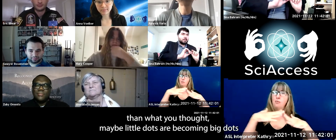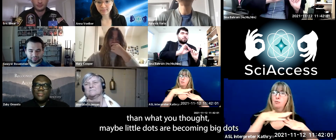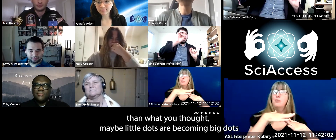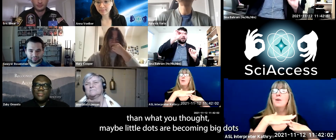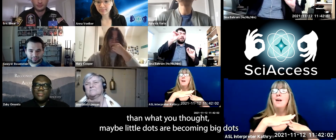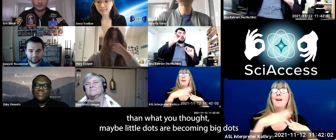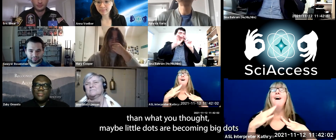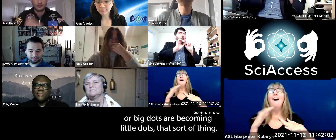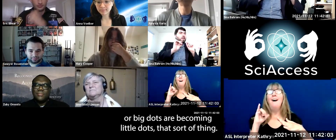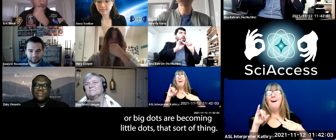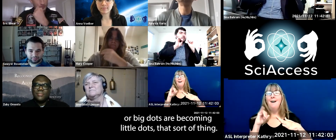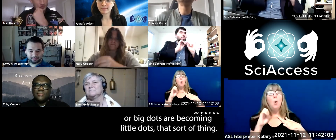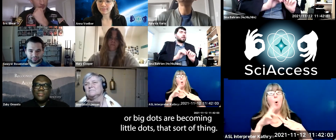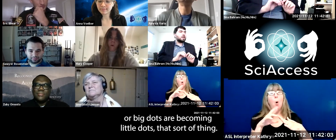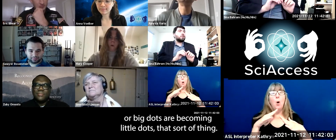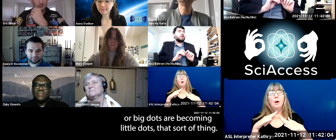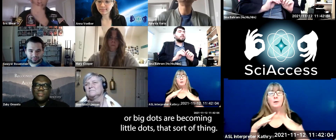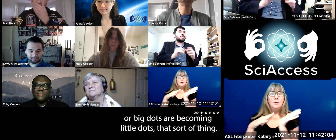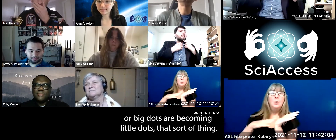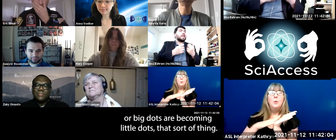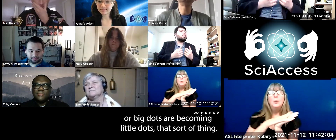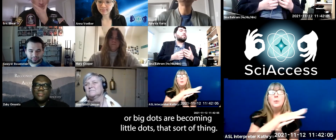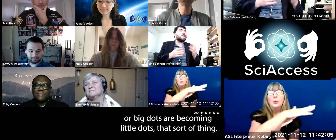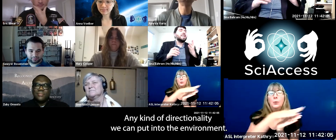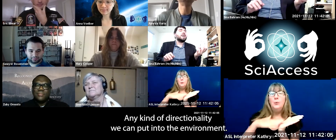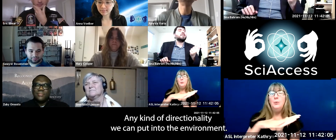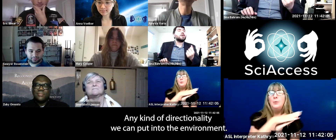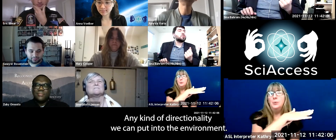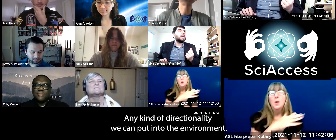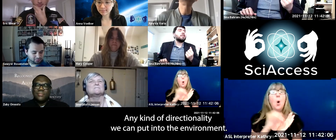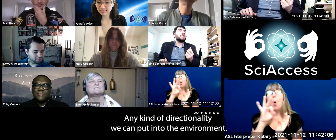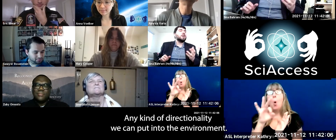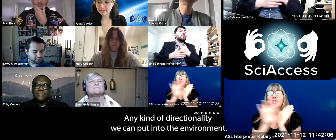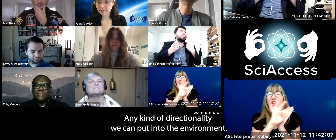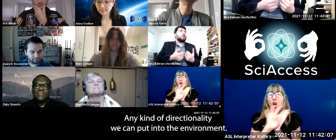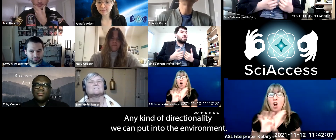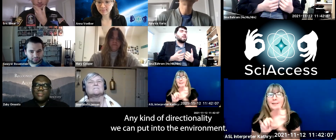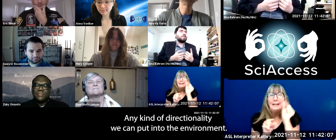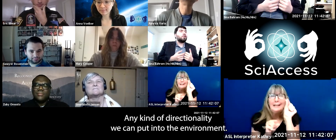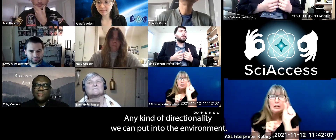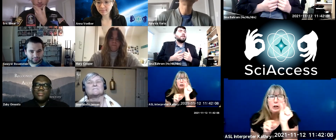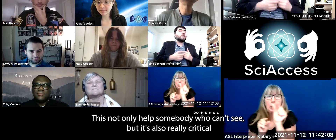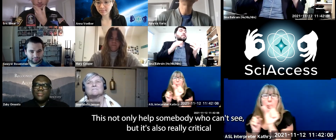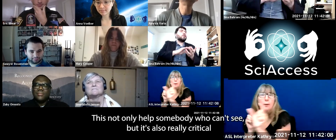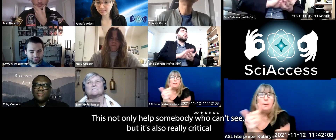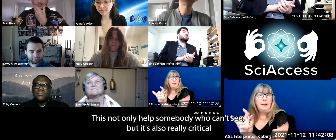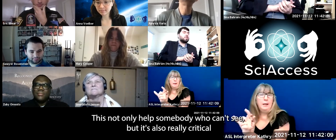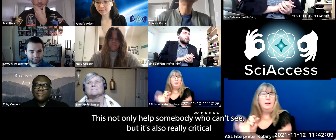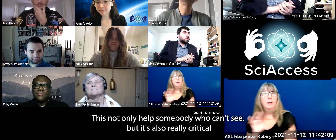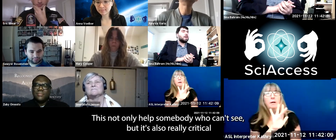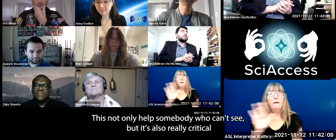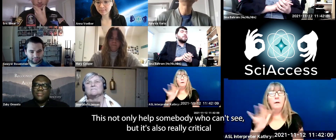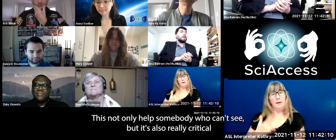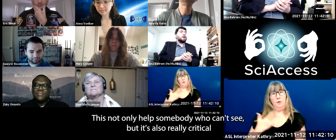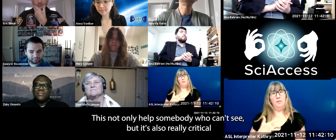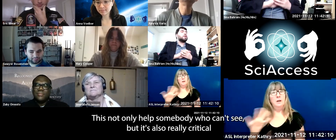little dots are becoming big dots or big dots are becoming little dots, that sort of thing. Any kind of directionality we can put into the environment. This not only helps somebody